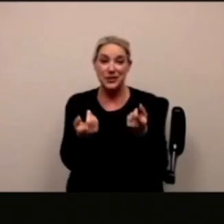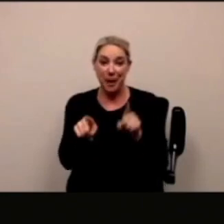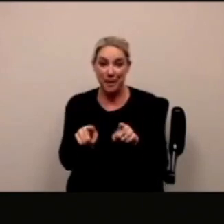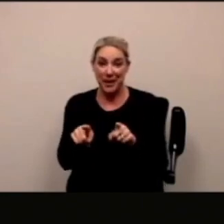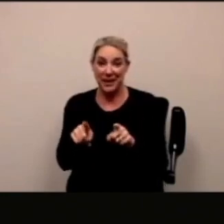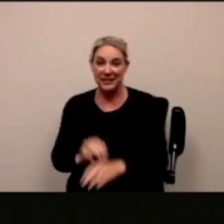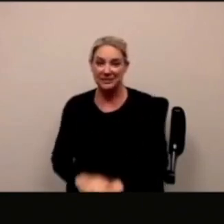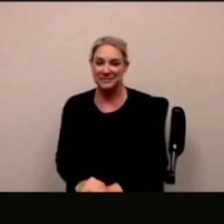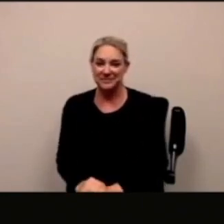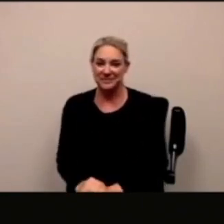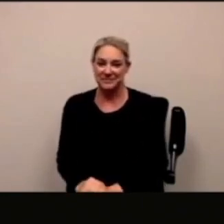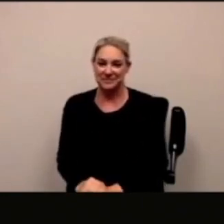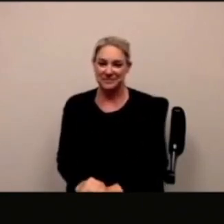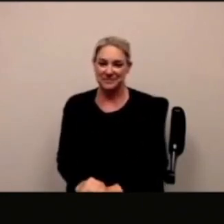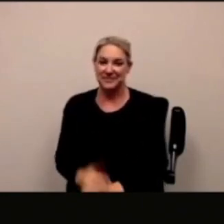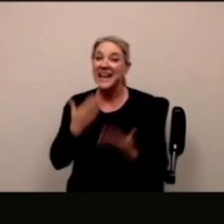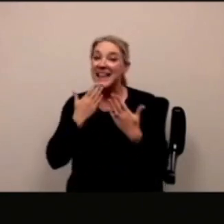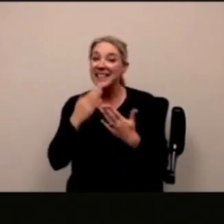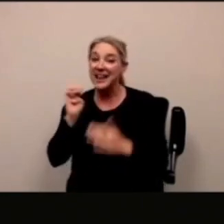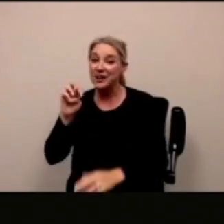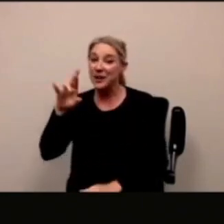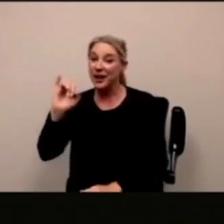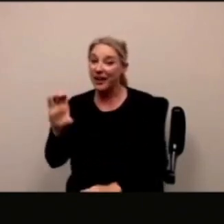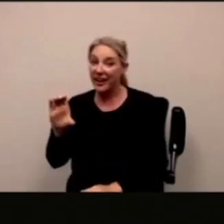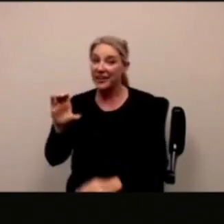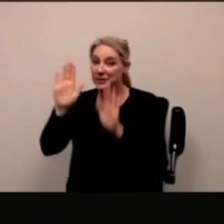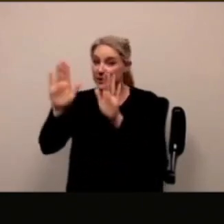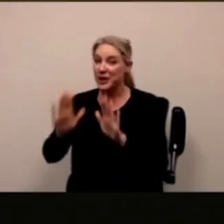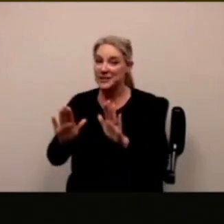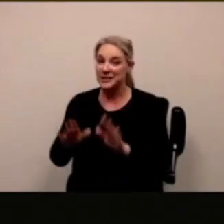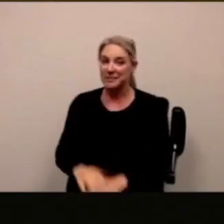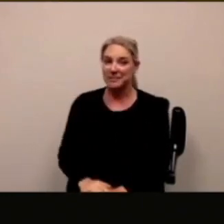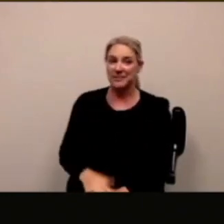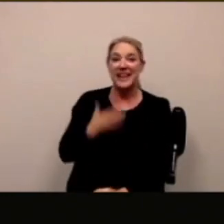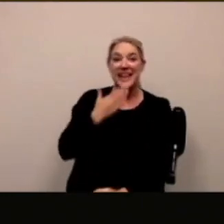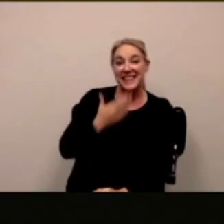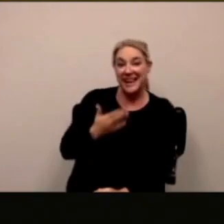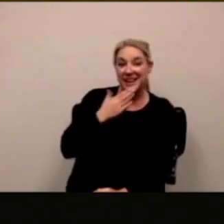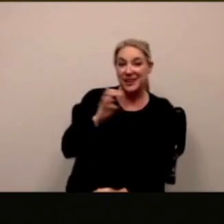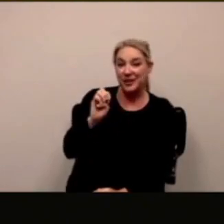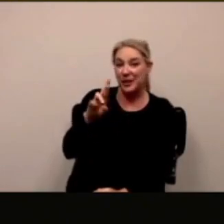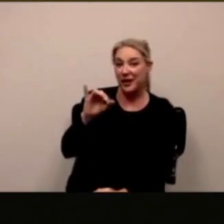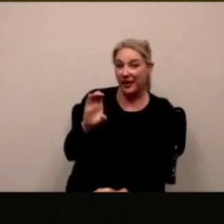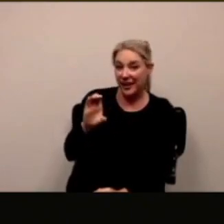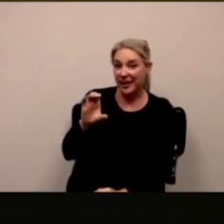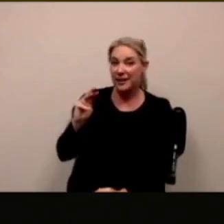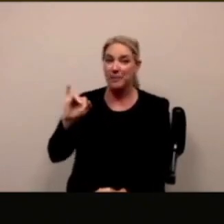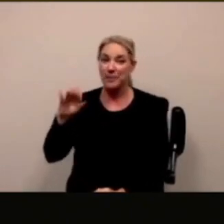Thank you, Eric. It was great. Great. Thanks, folks. Yeah. Thank you, Eric and Mimi.